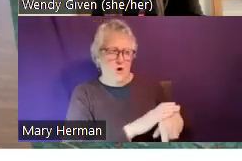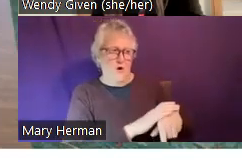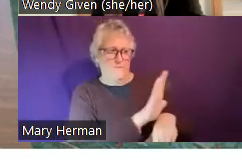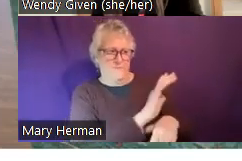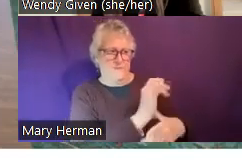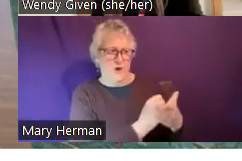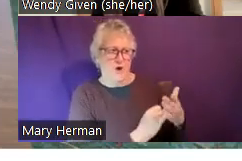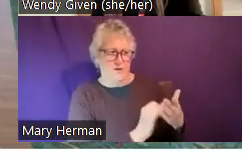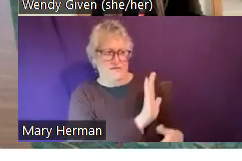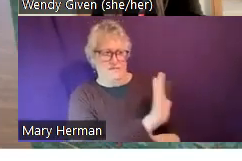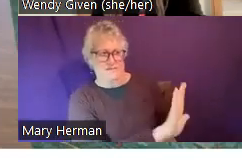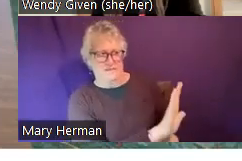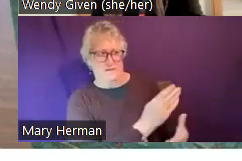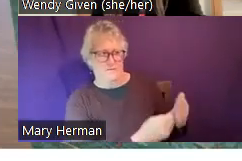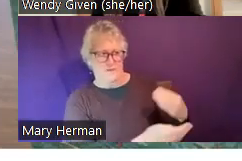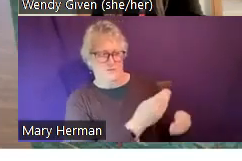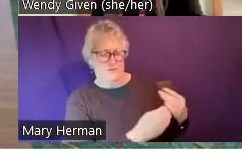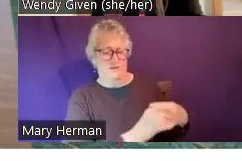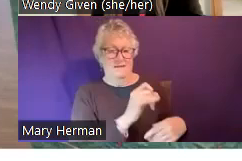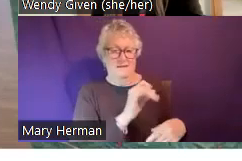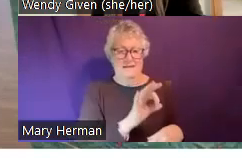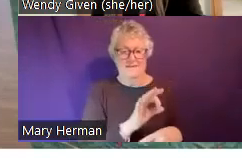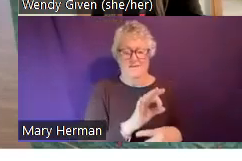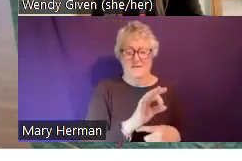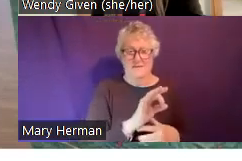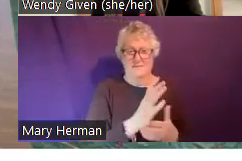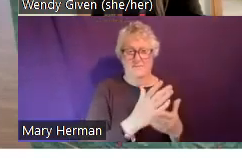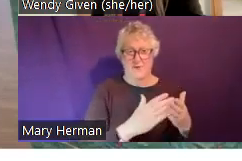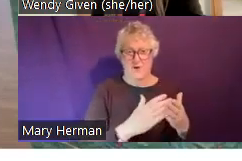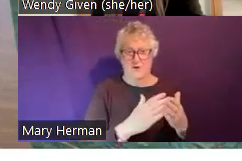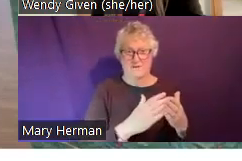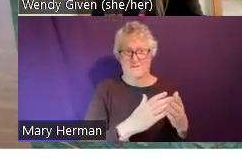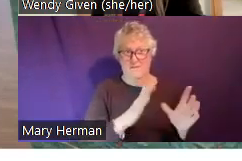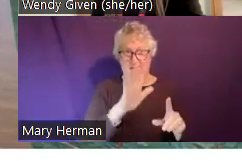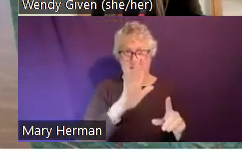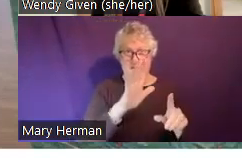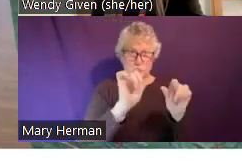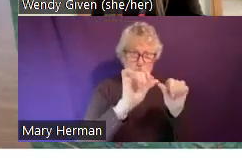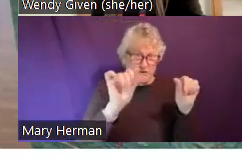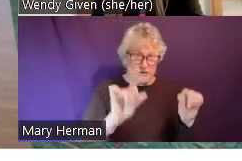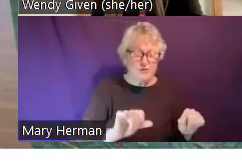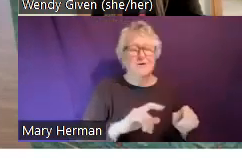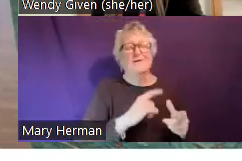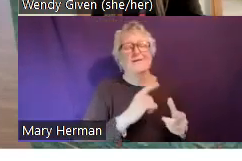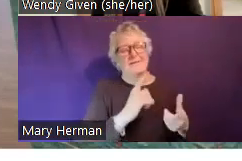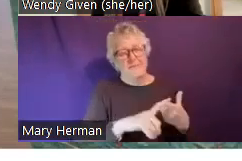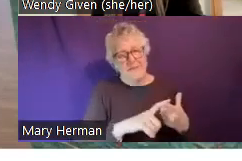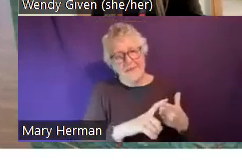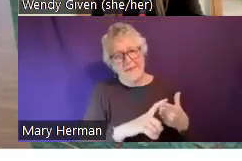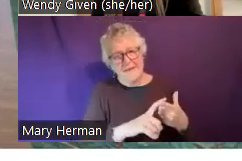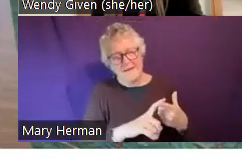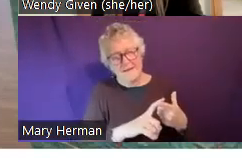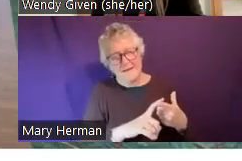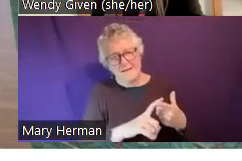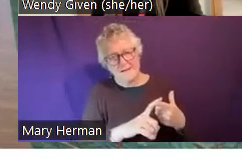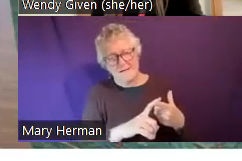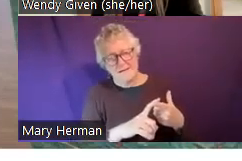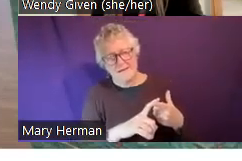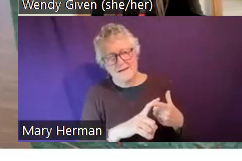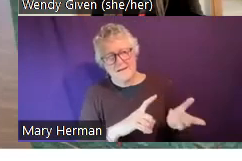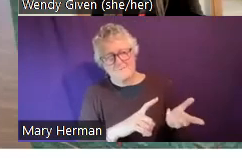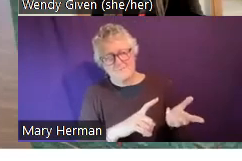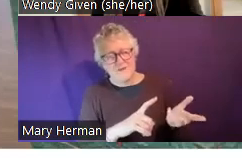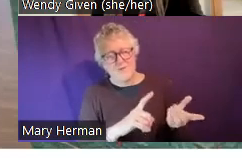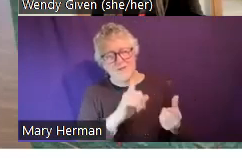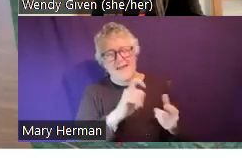we'll probably have to negotiate that to some extent. We'll have to figure that out as the situation becomes a little